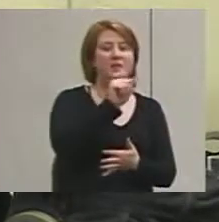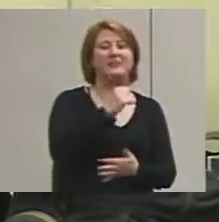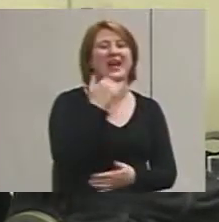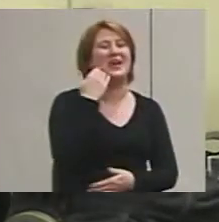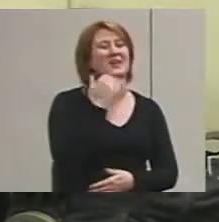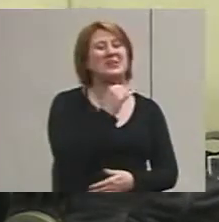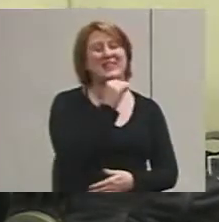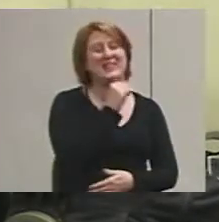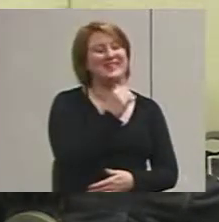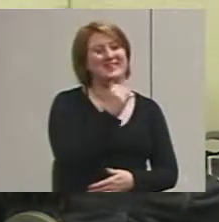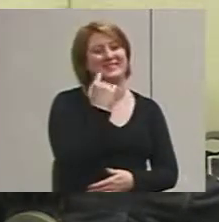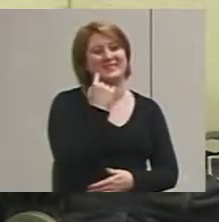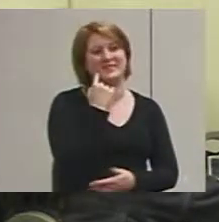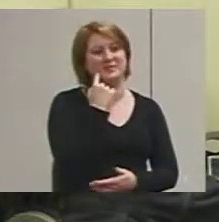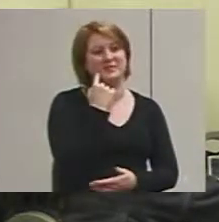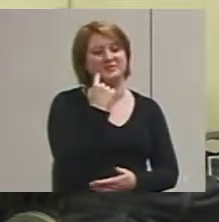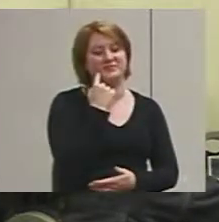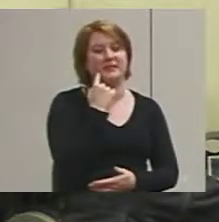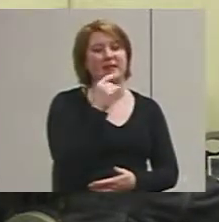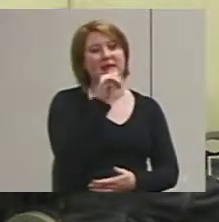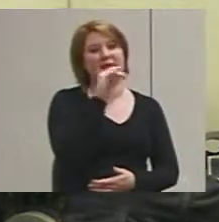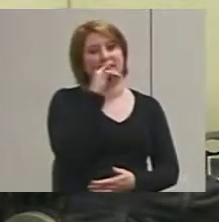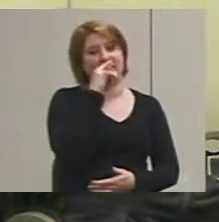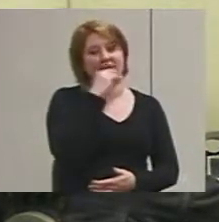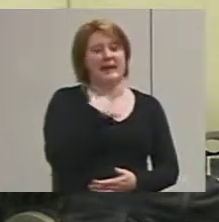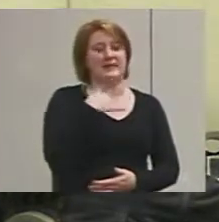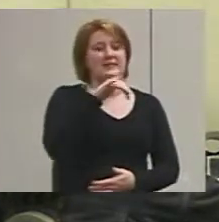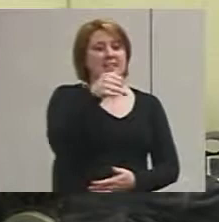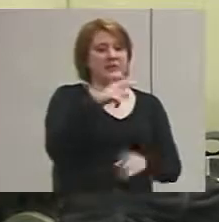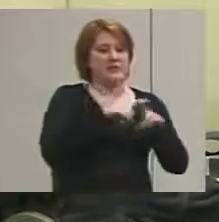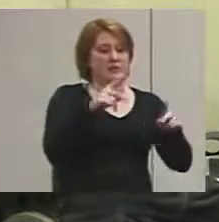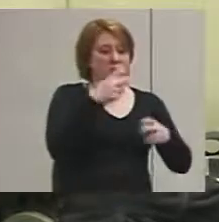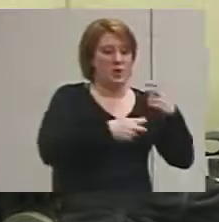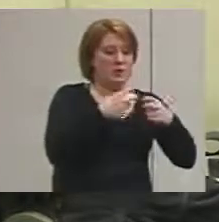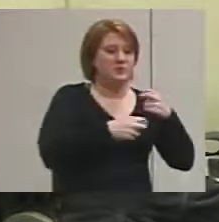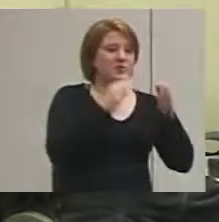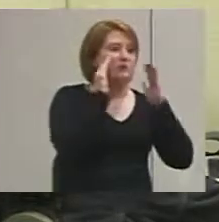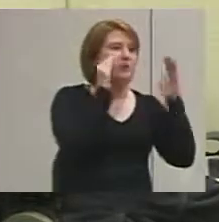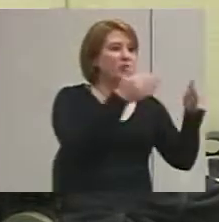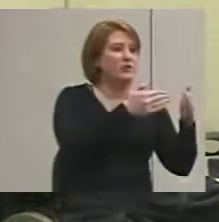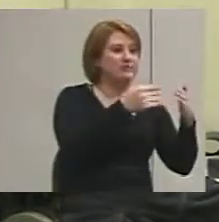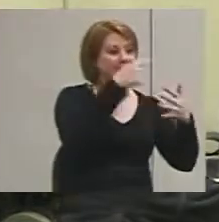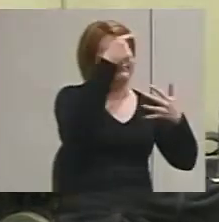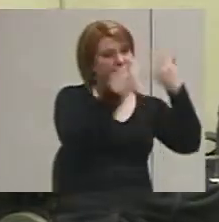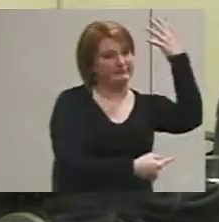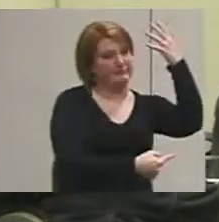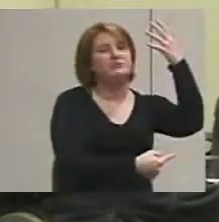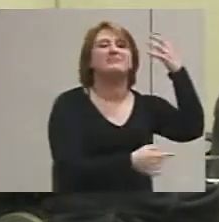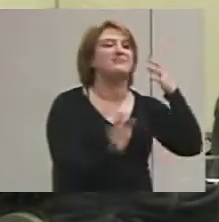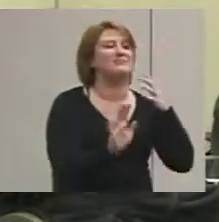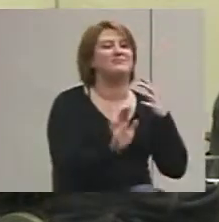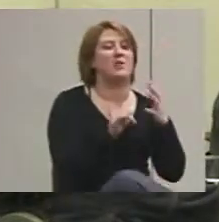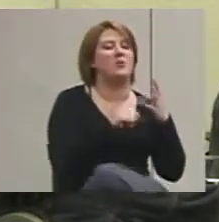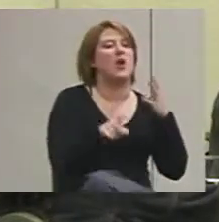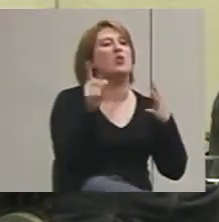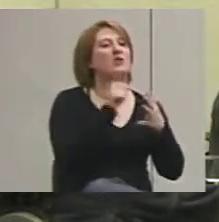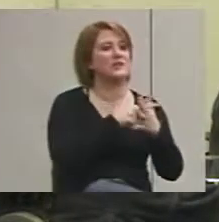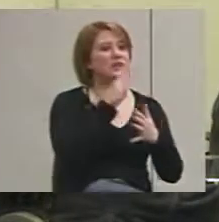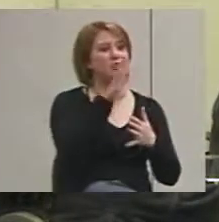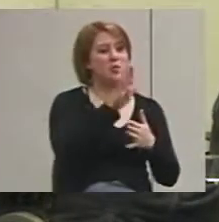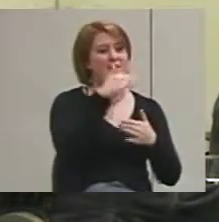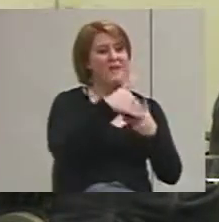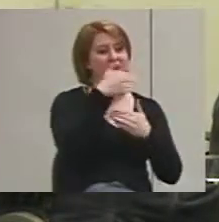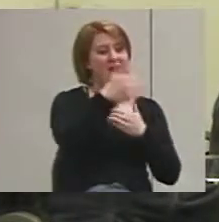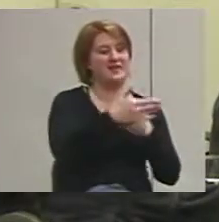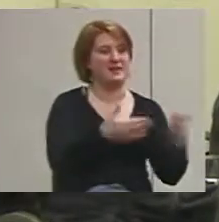position of saying, this kid's got 10 different problems, let's take great data on all 10, because no way. And just prioritize what's your next thing you can